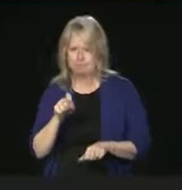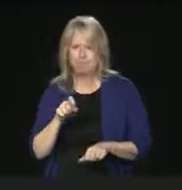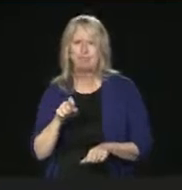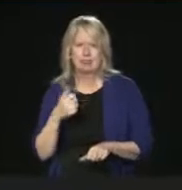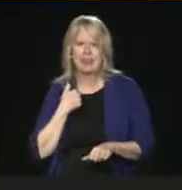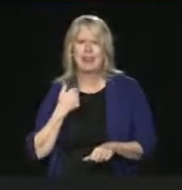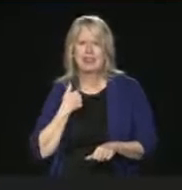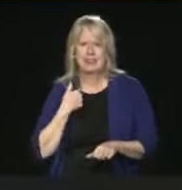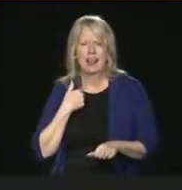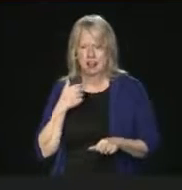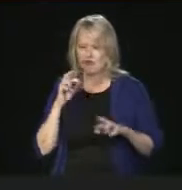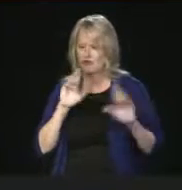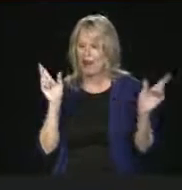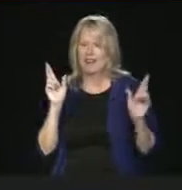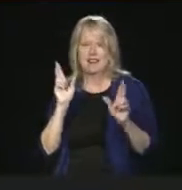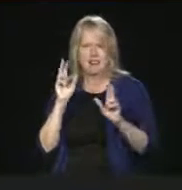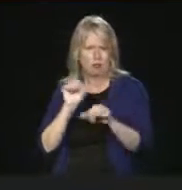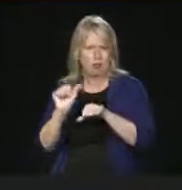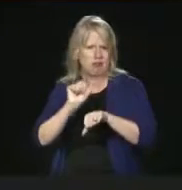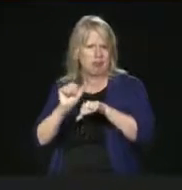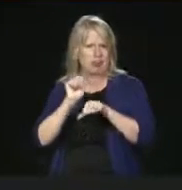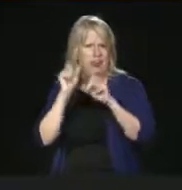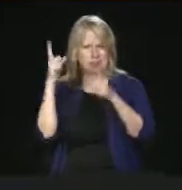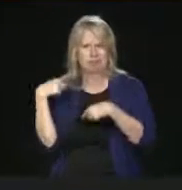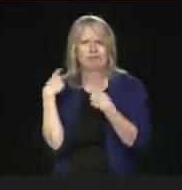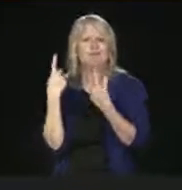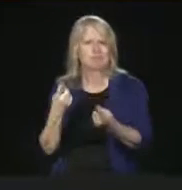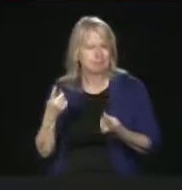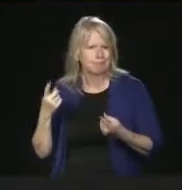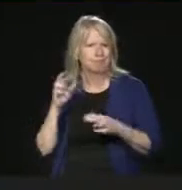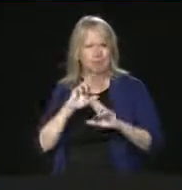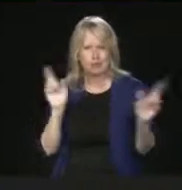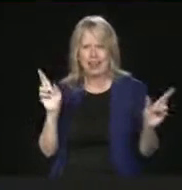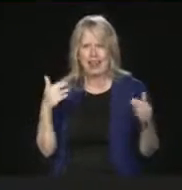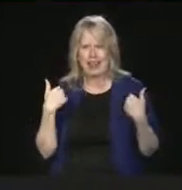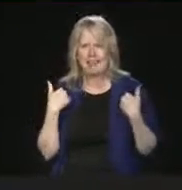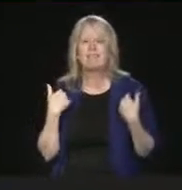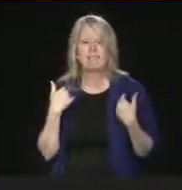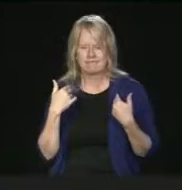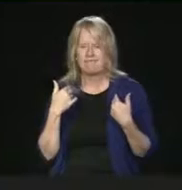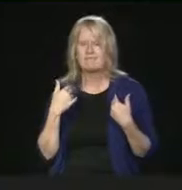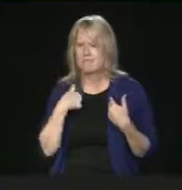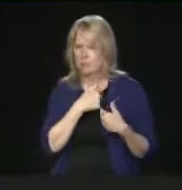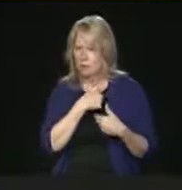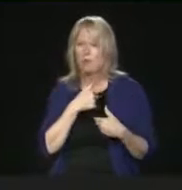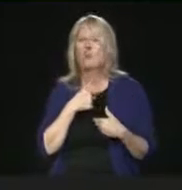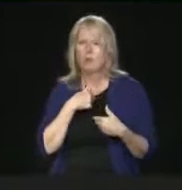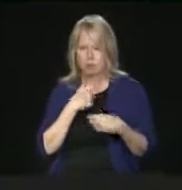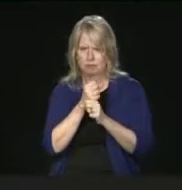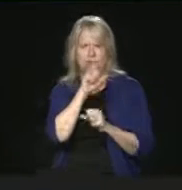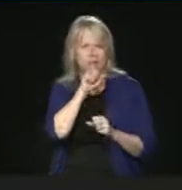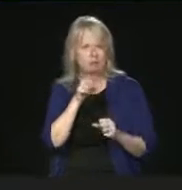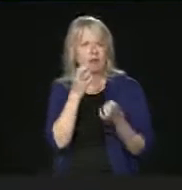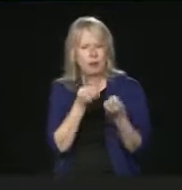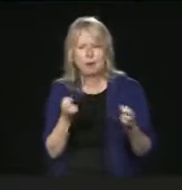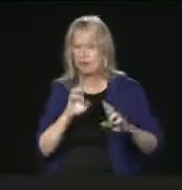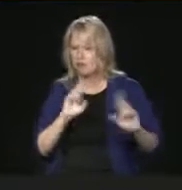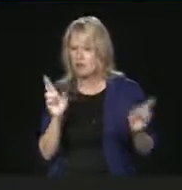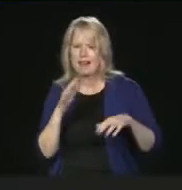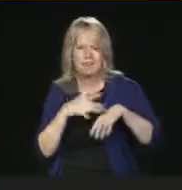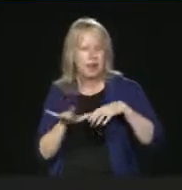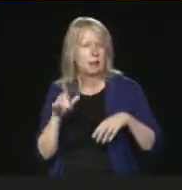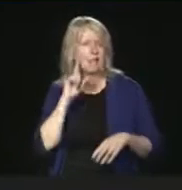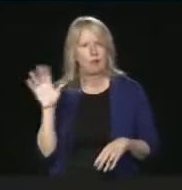has been working towards for a while now. We will ensure that the equipment is available for those who need it right across the